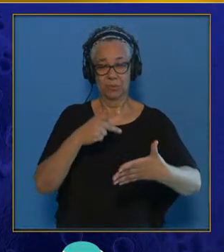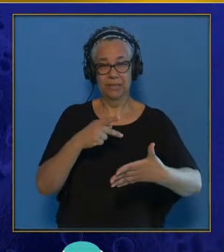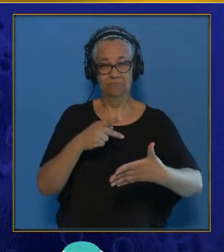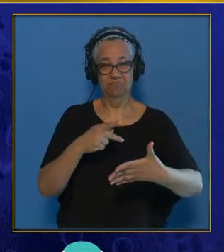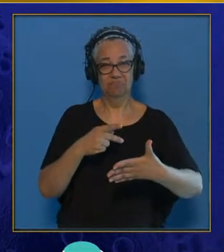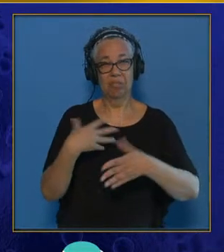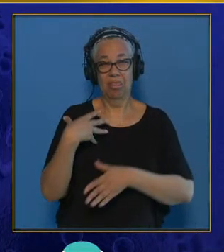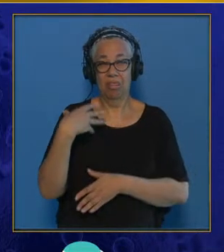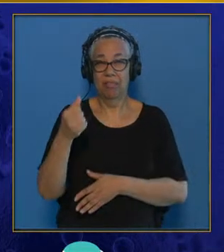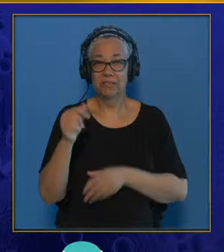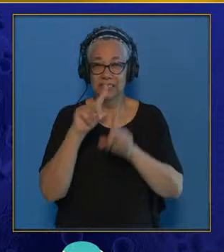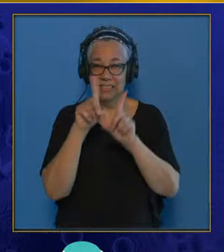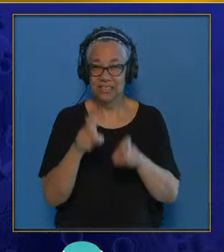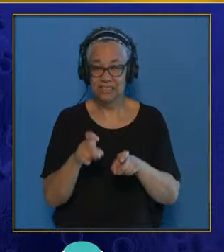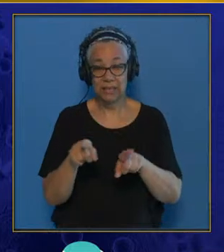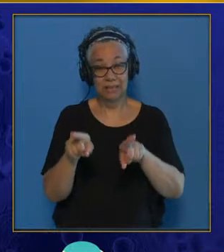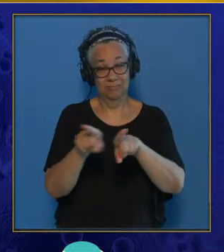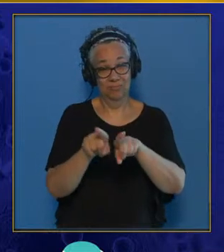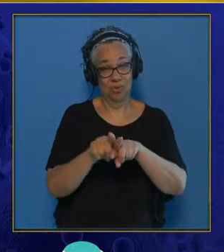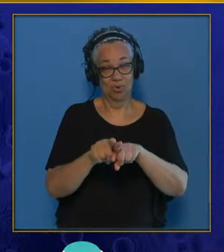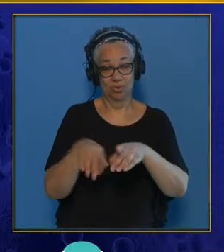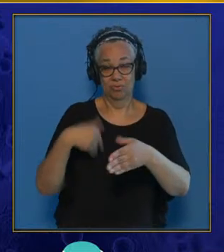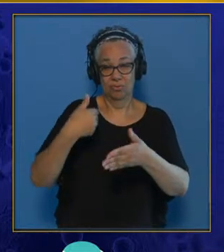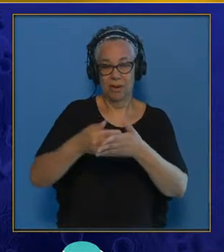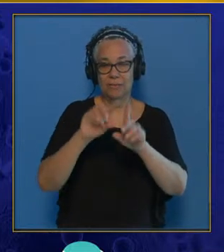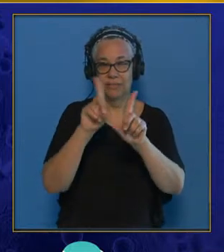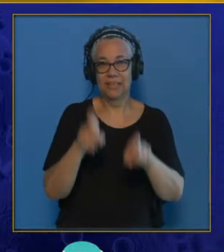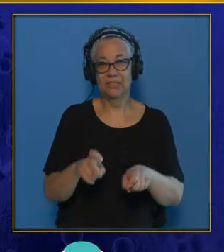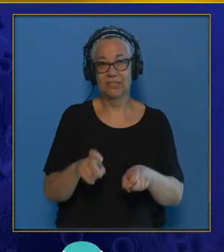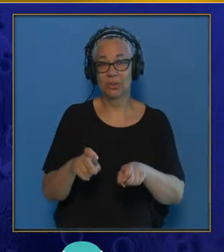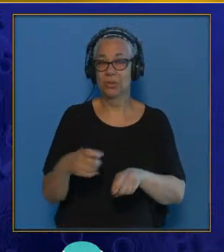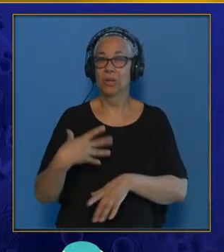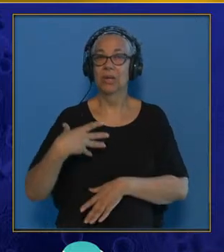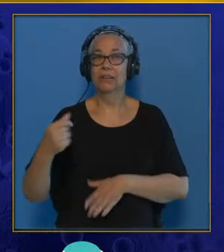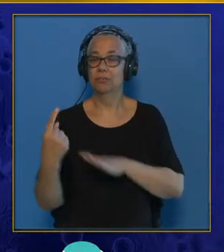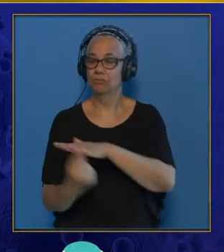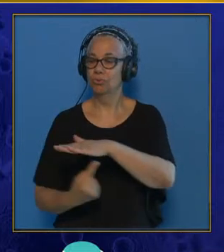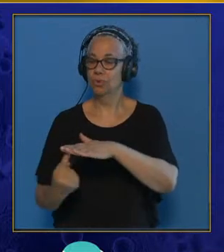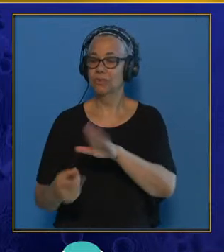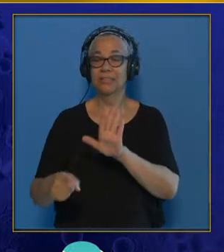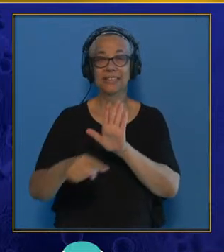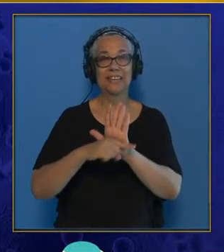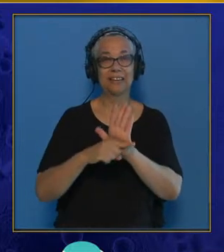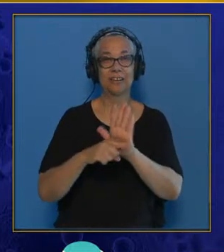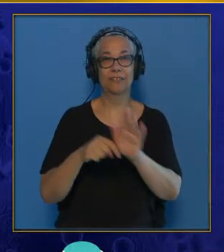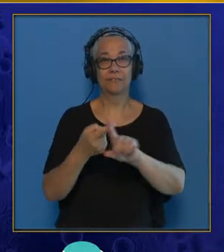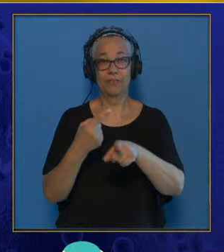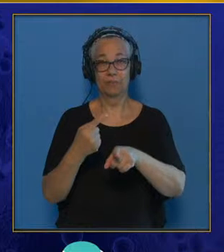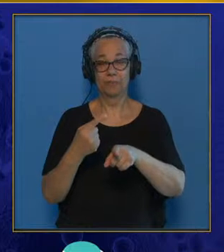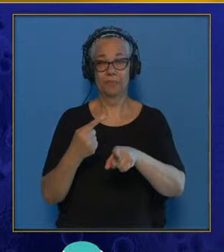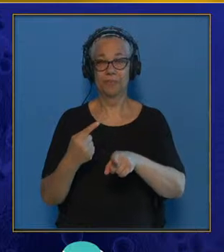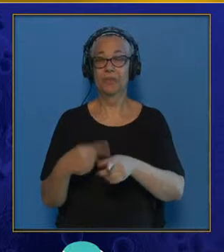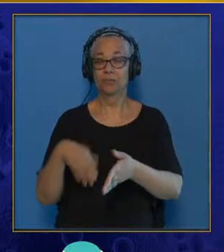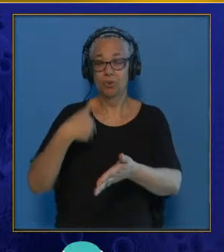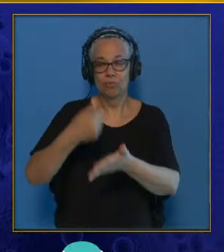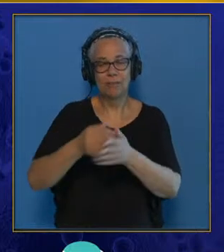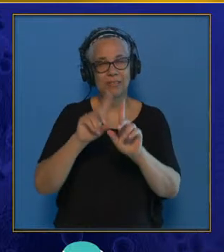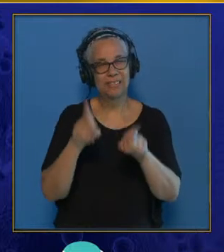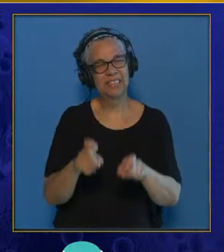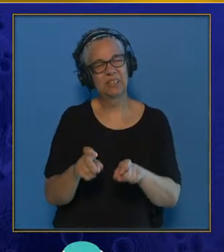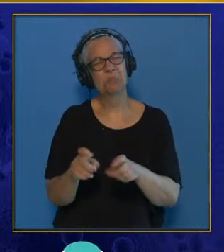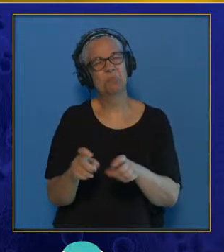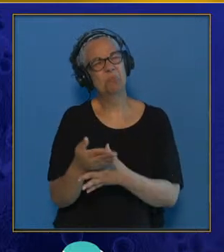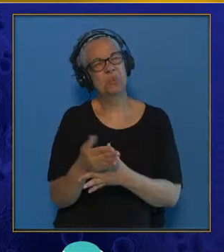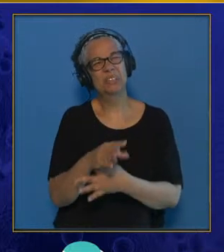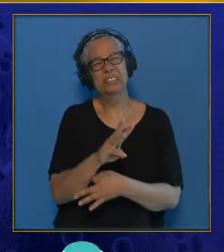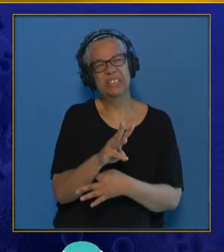test plus an arrival test, you will be released from quarantine with a negative result from your arrival test. And this usually takes between 6